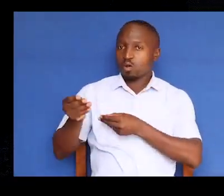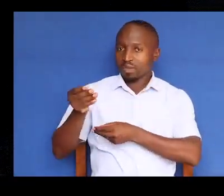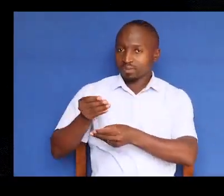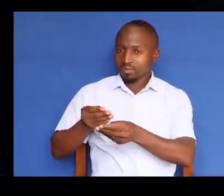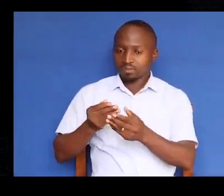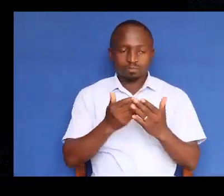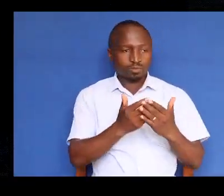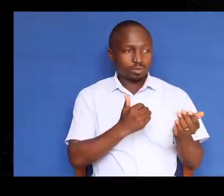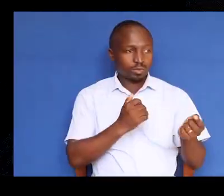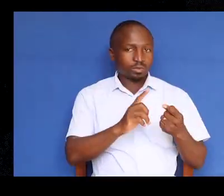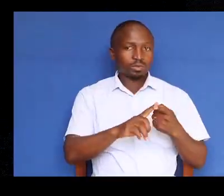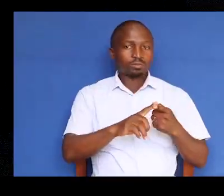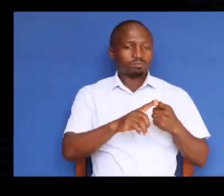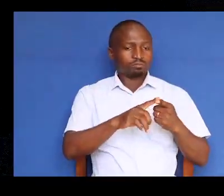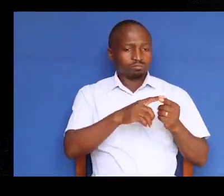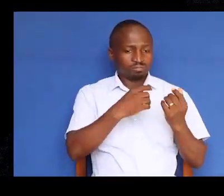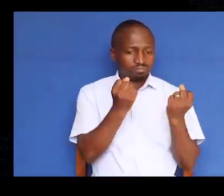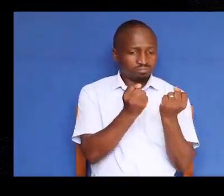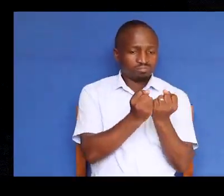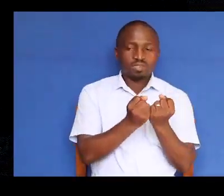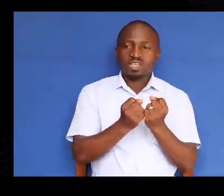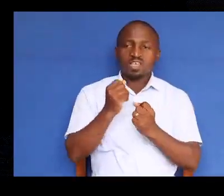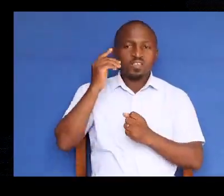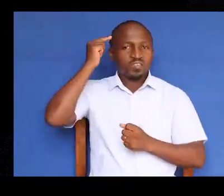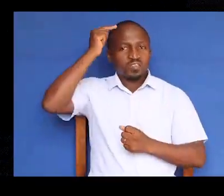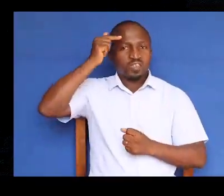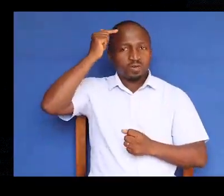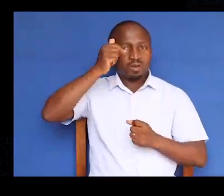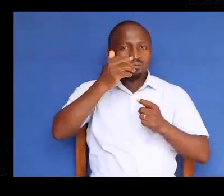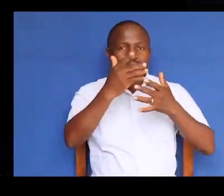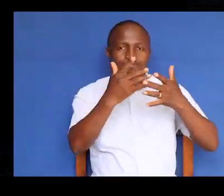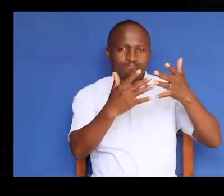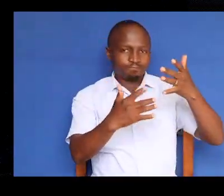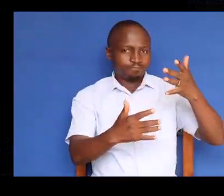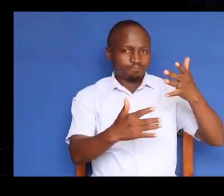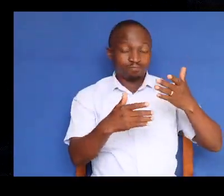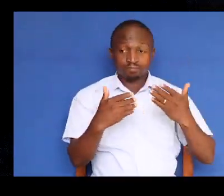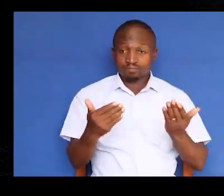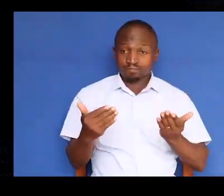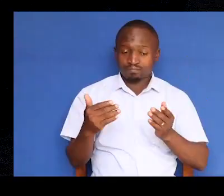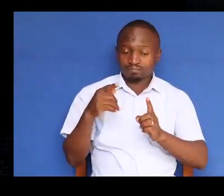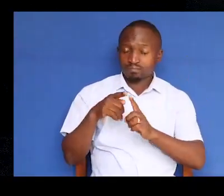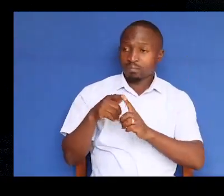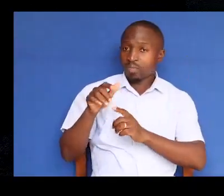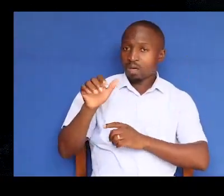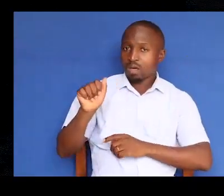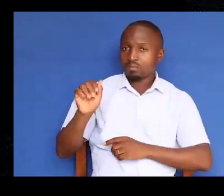because he advanced many theories. So according to Adam Smith, absolute